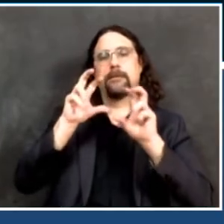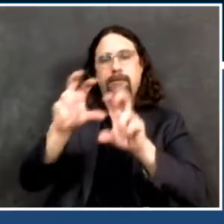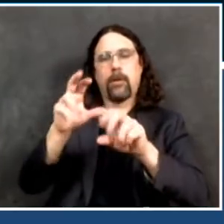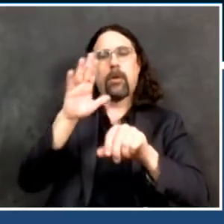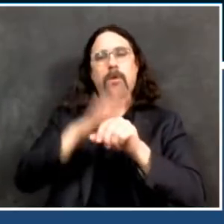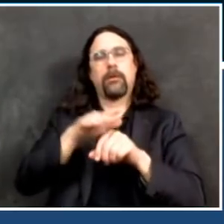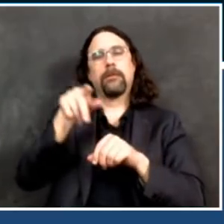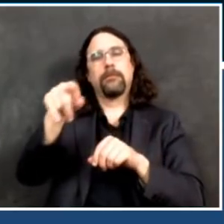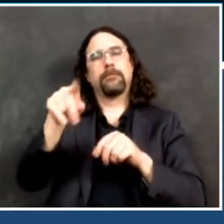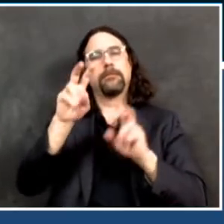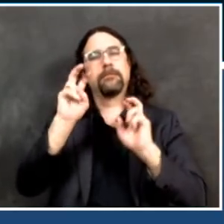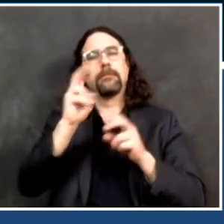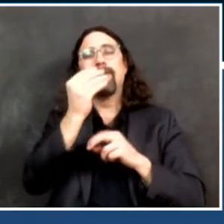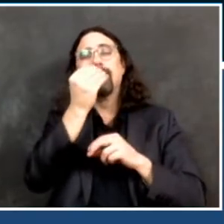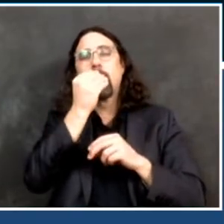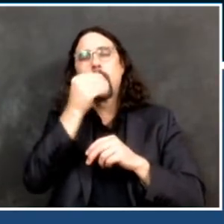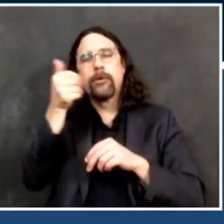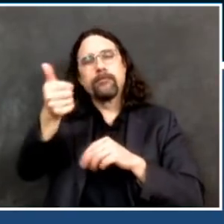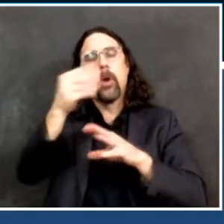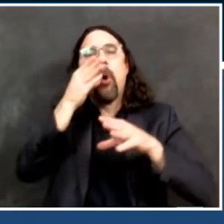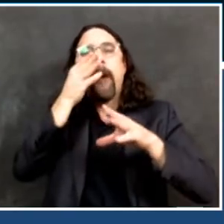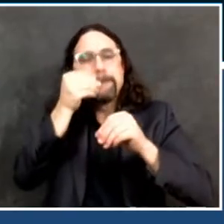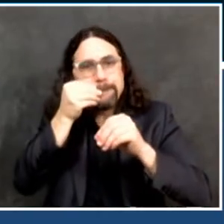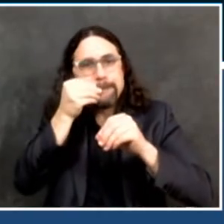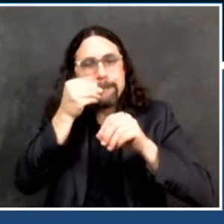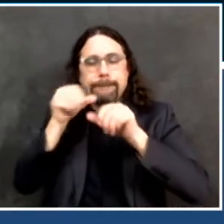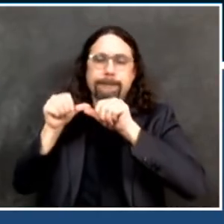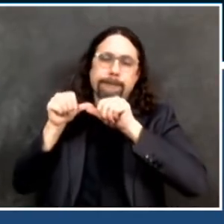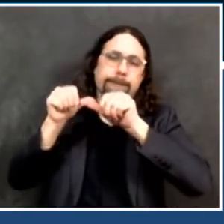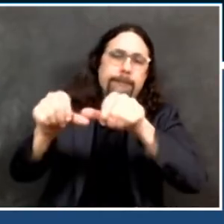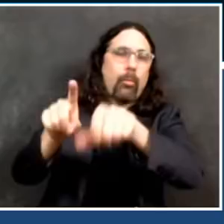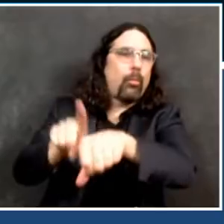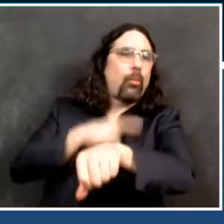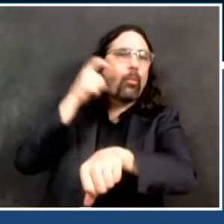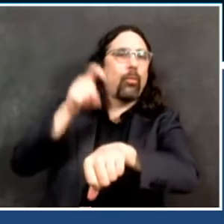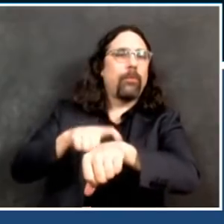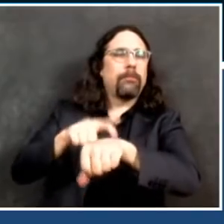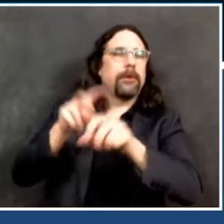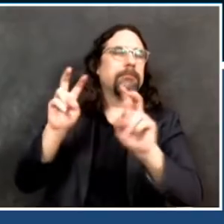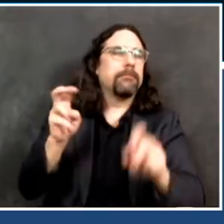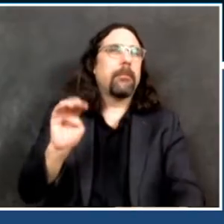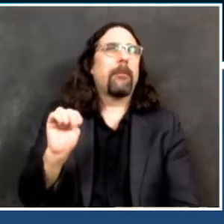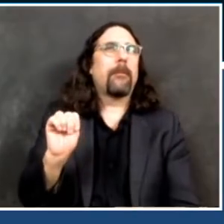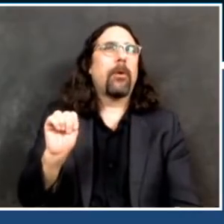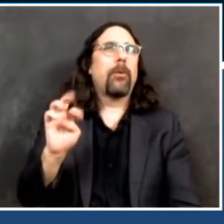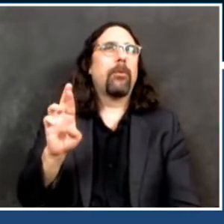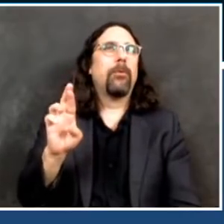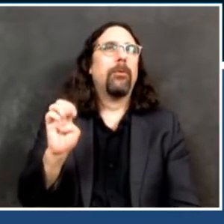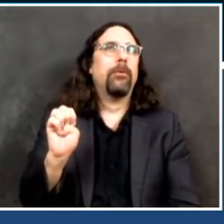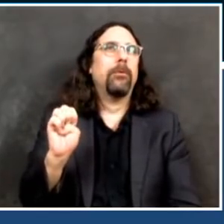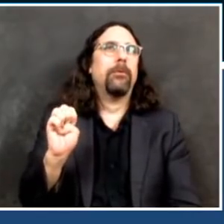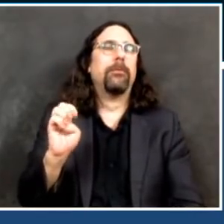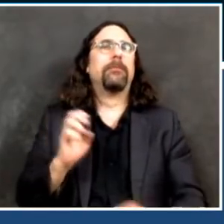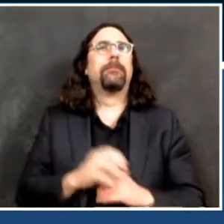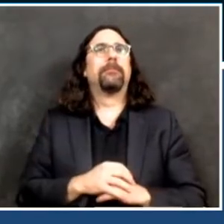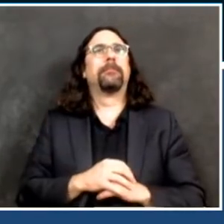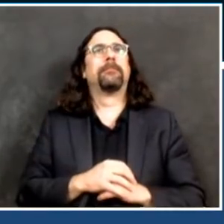continuing all our regular programs to feed New Yorkers. But it's important to have that backstop so we can keep everyone